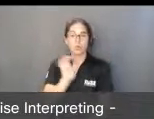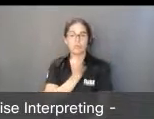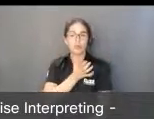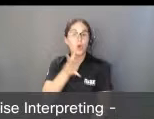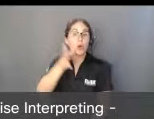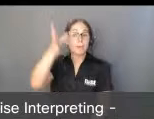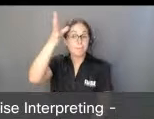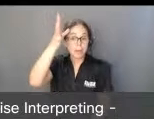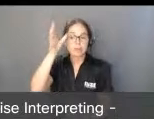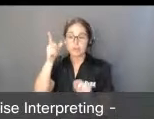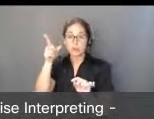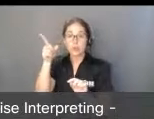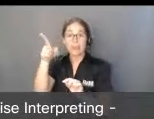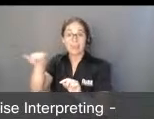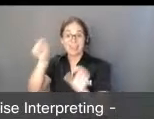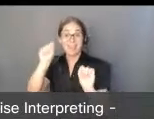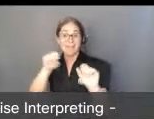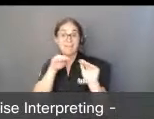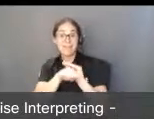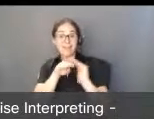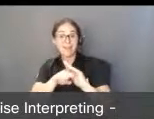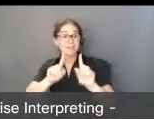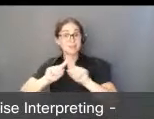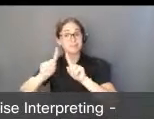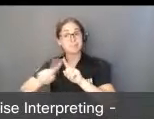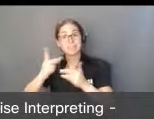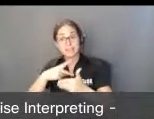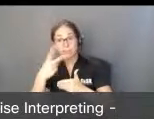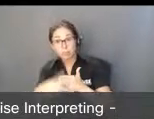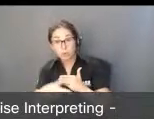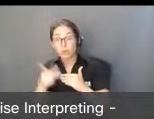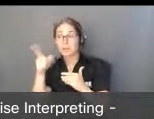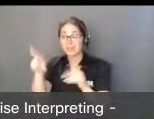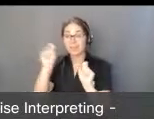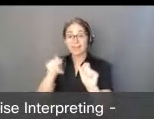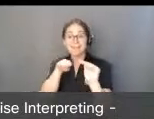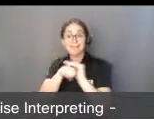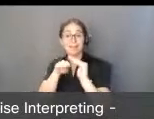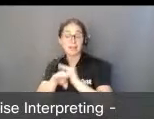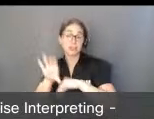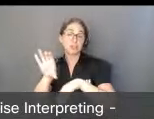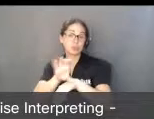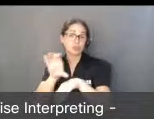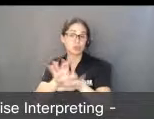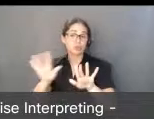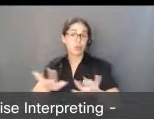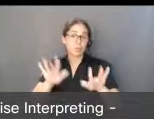to access the programs and the computers.